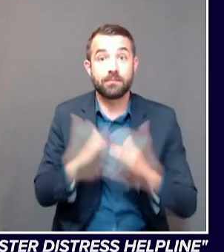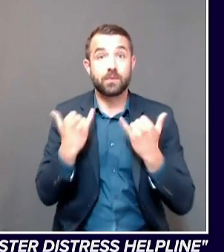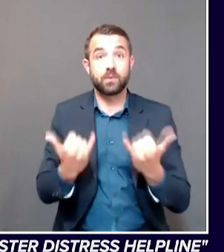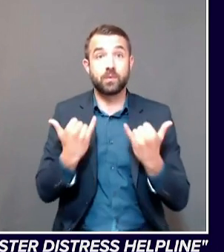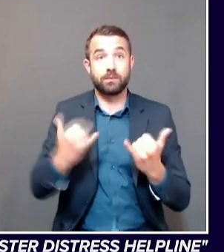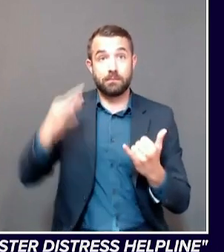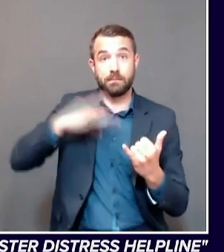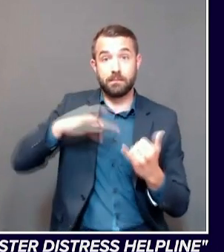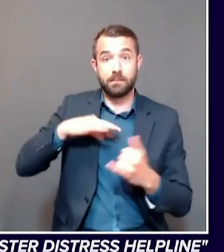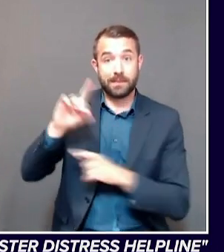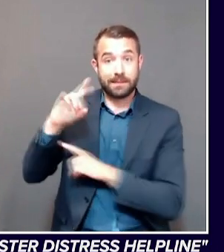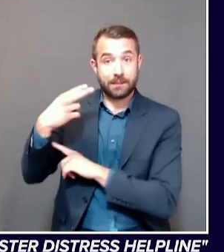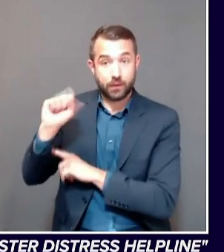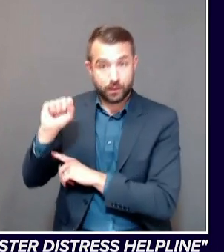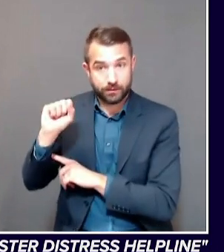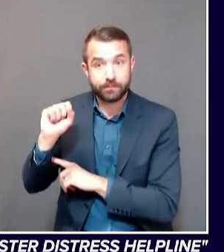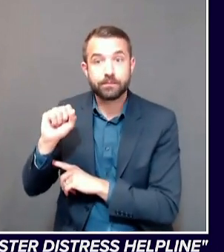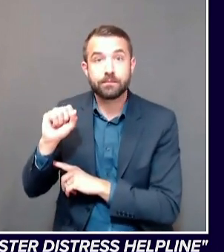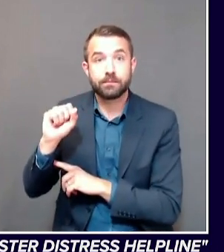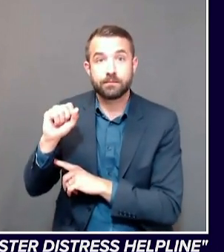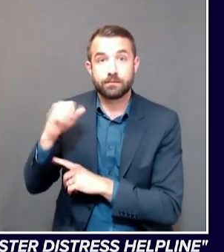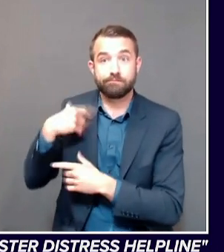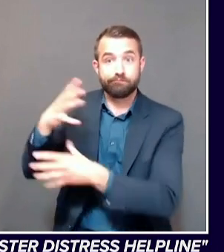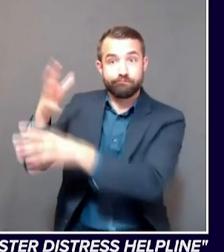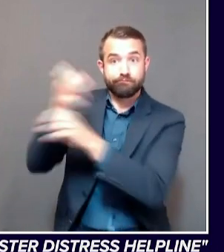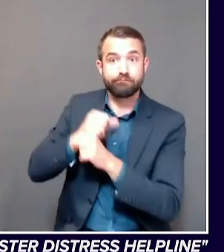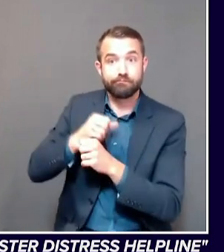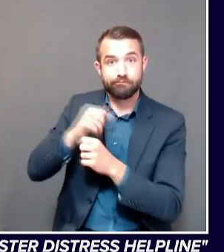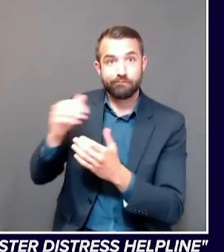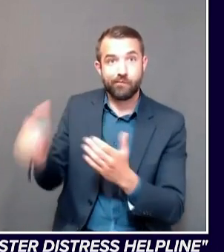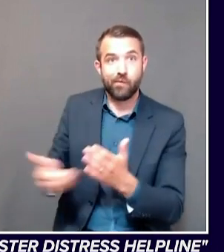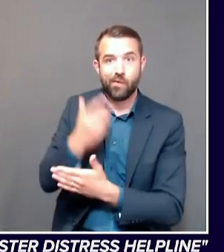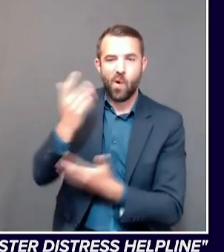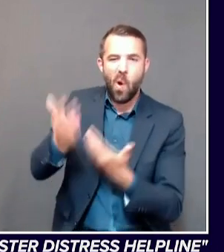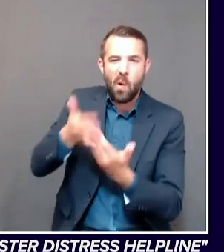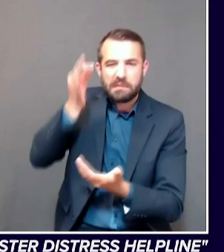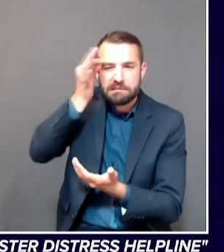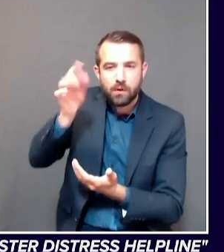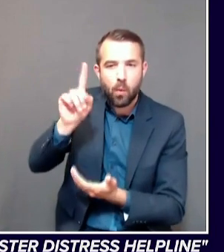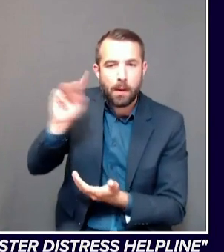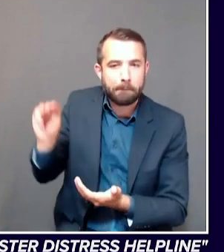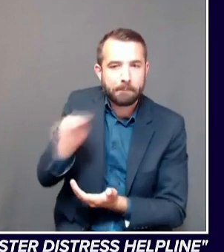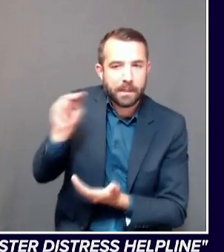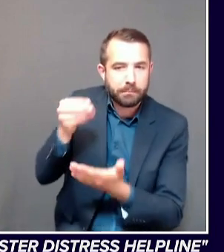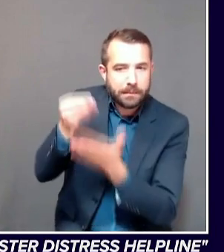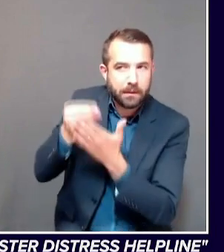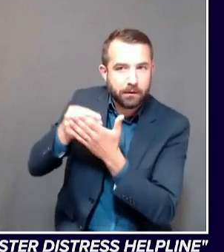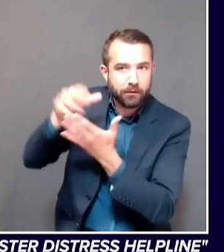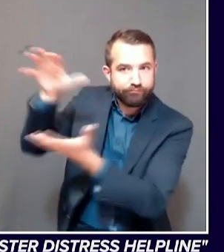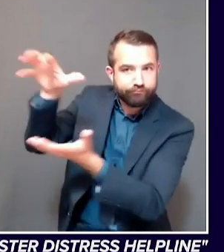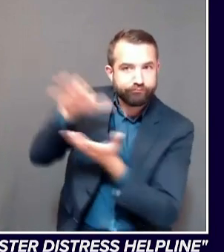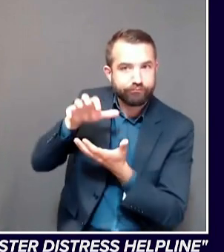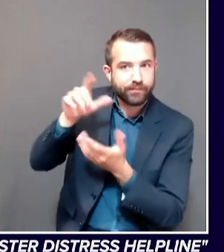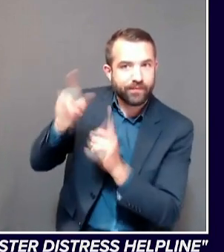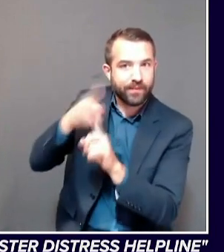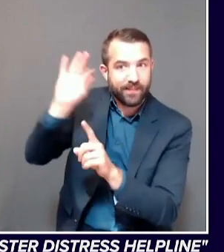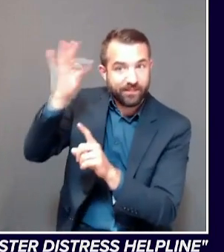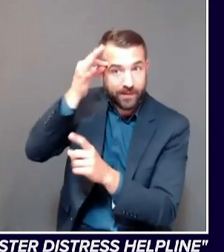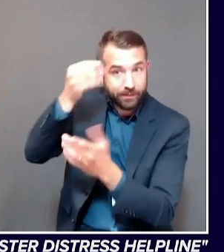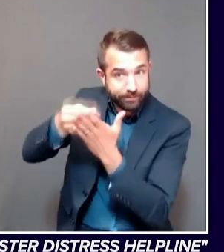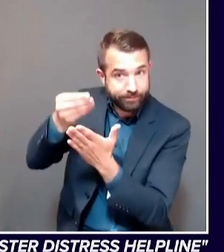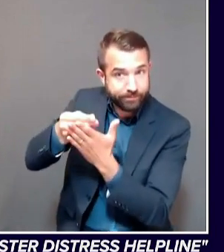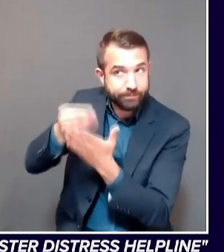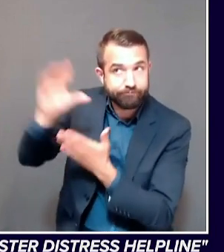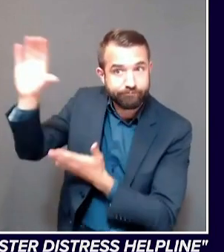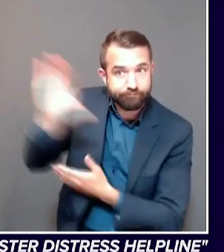a new nearly $1 million federal grant to help Maine people cope with the psychological effects of the